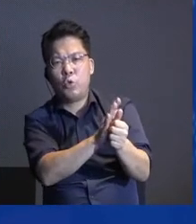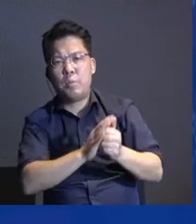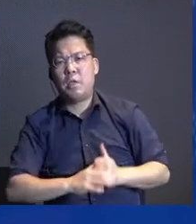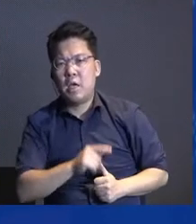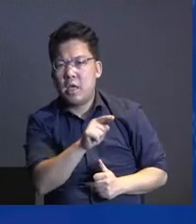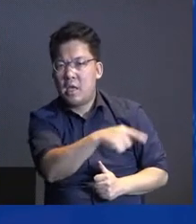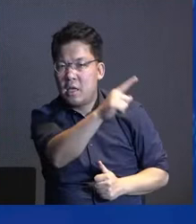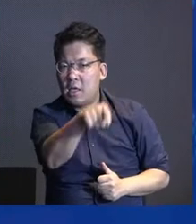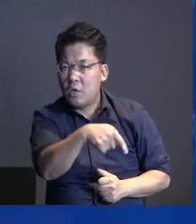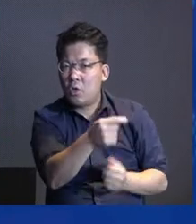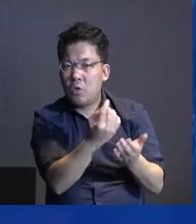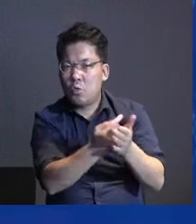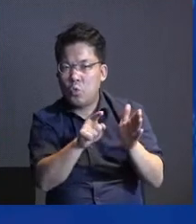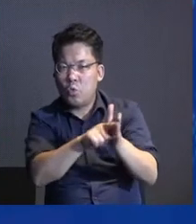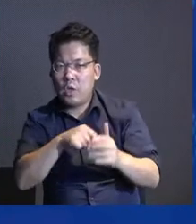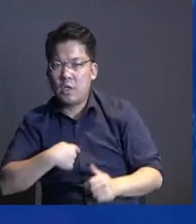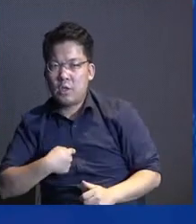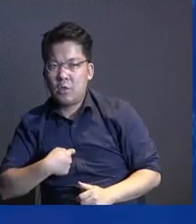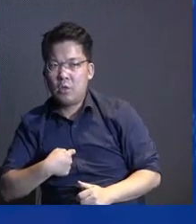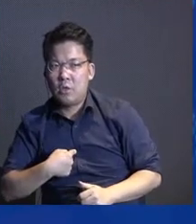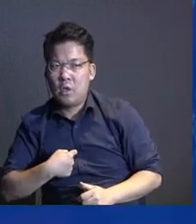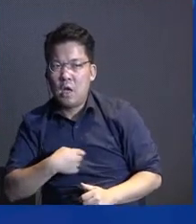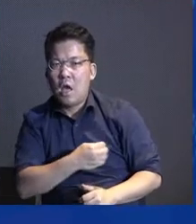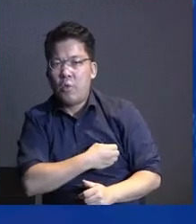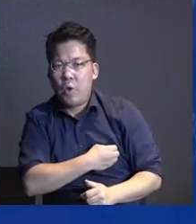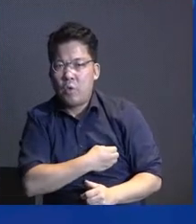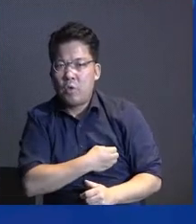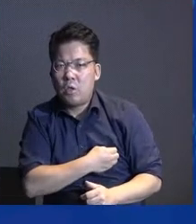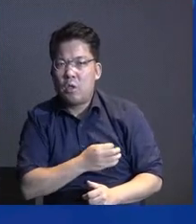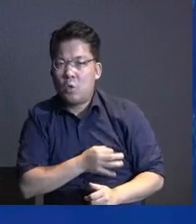management of membership fees, leadership training.